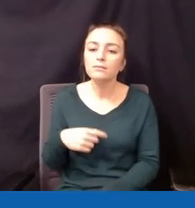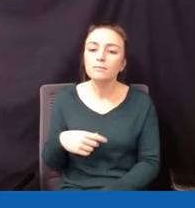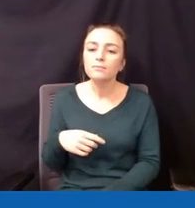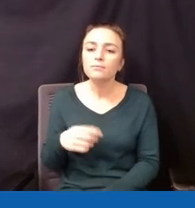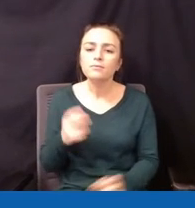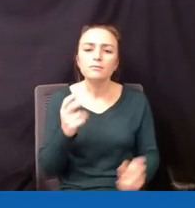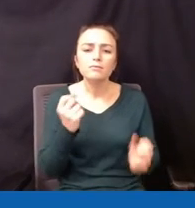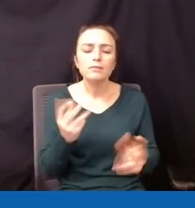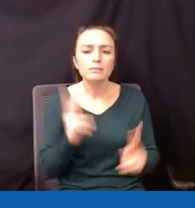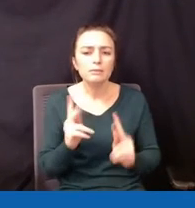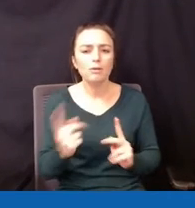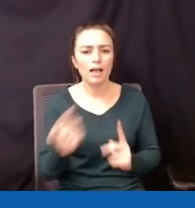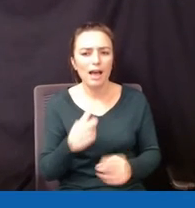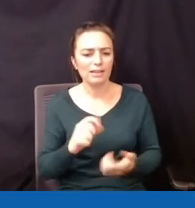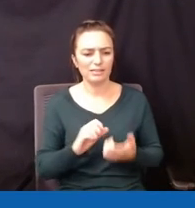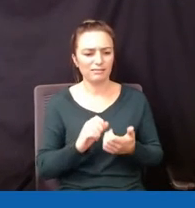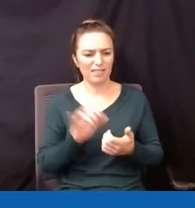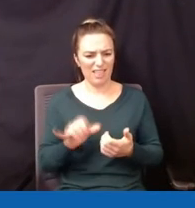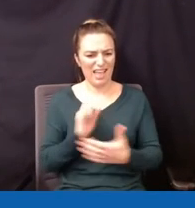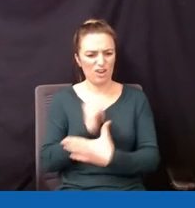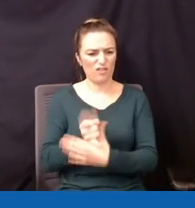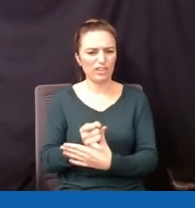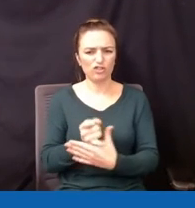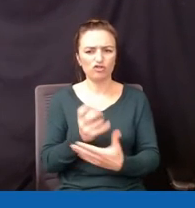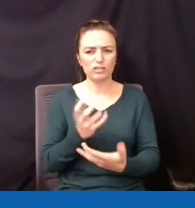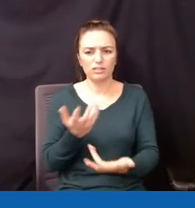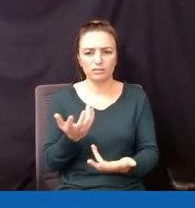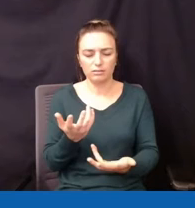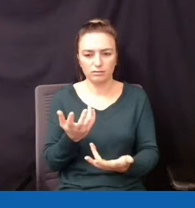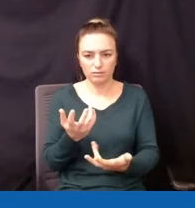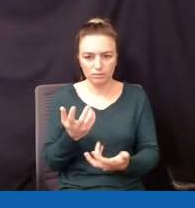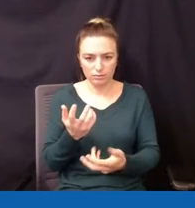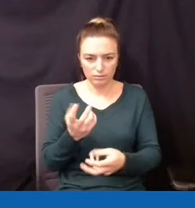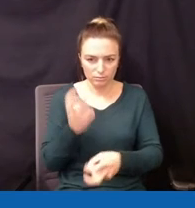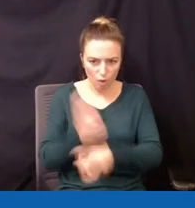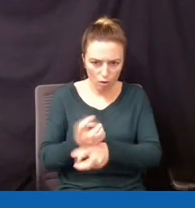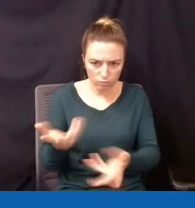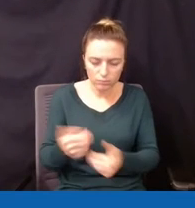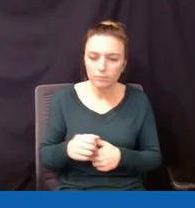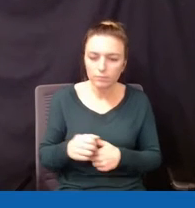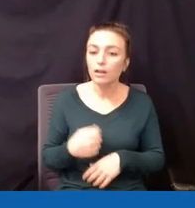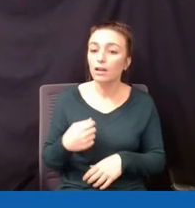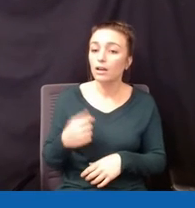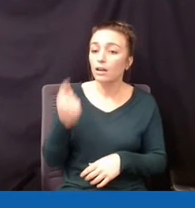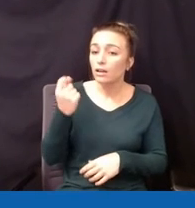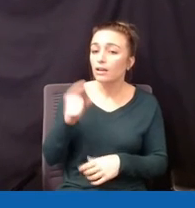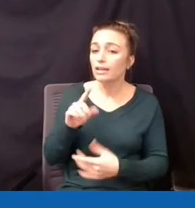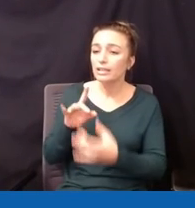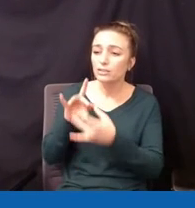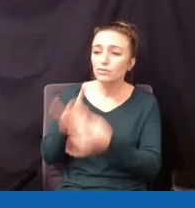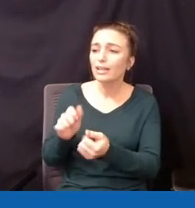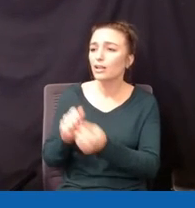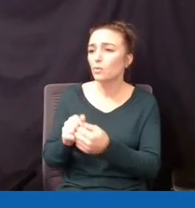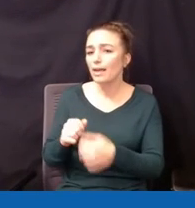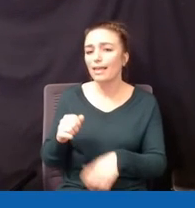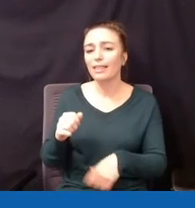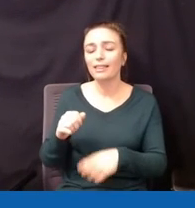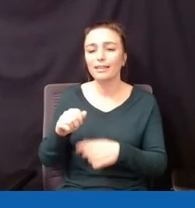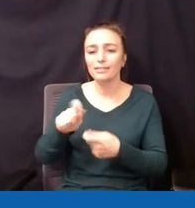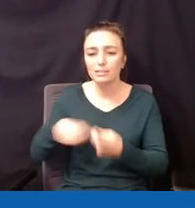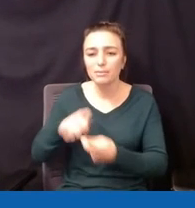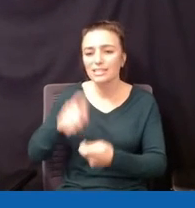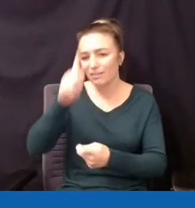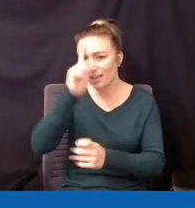interventions? So these interventions are typically built around the building of specific psychological skills in the individual. They